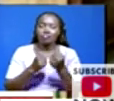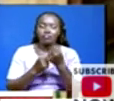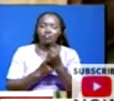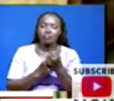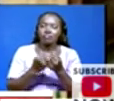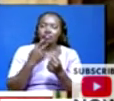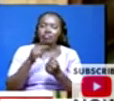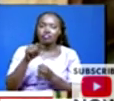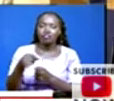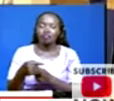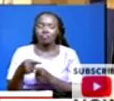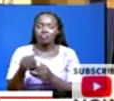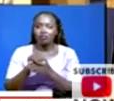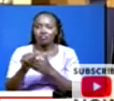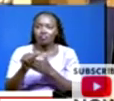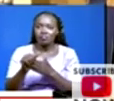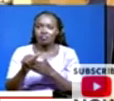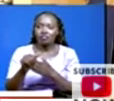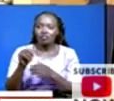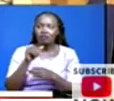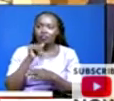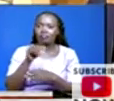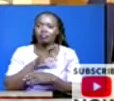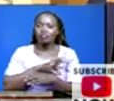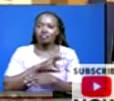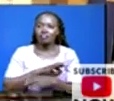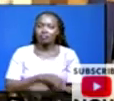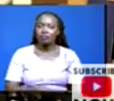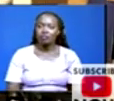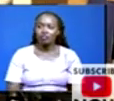$200,000 for her nonprofit. Jacqueline Masharia for Prime Edition.